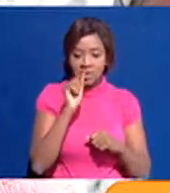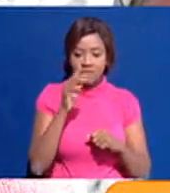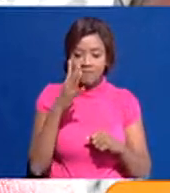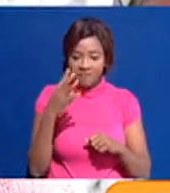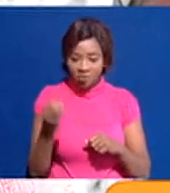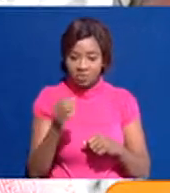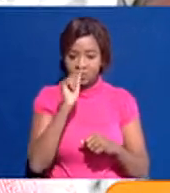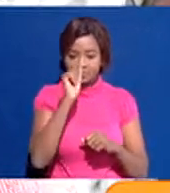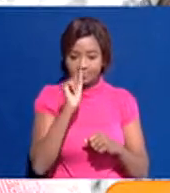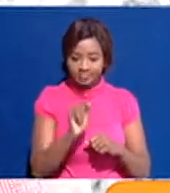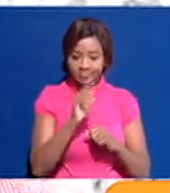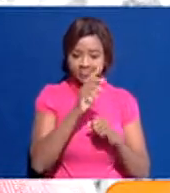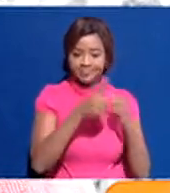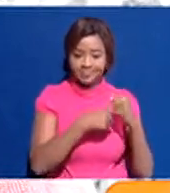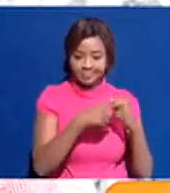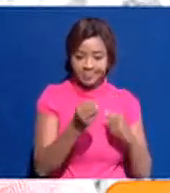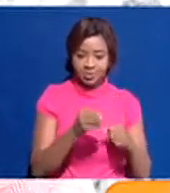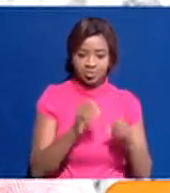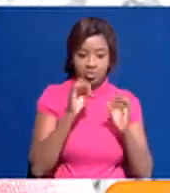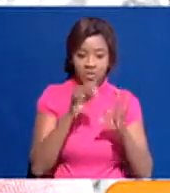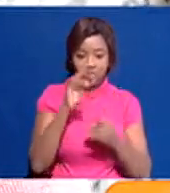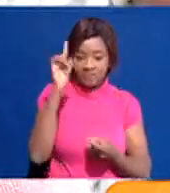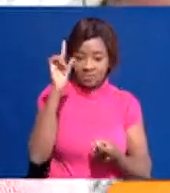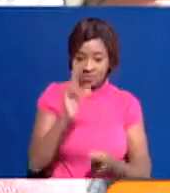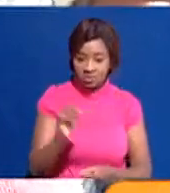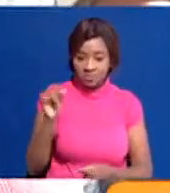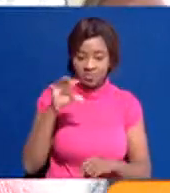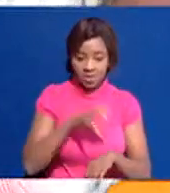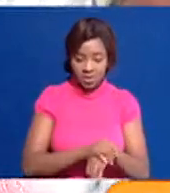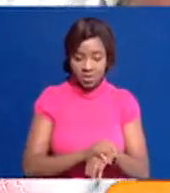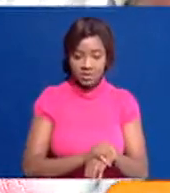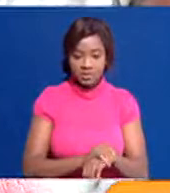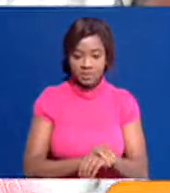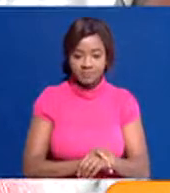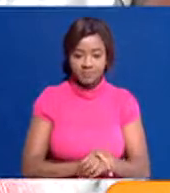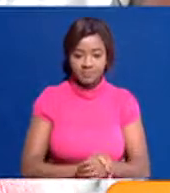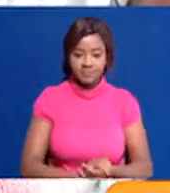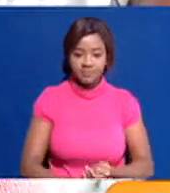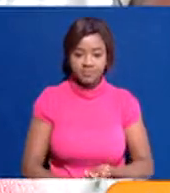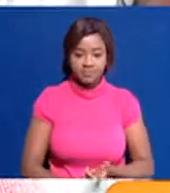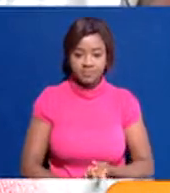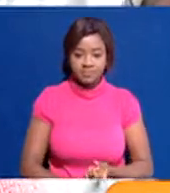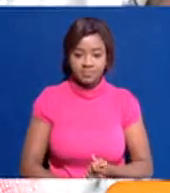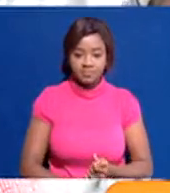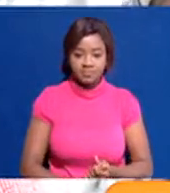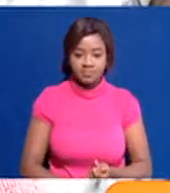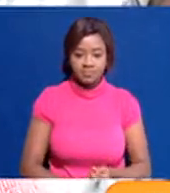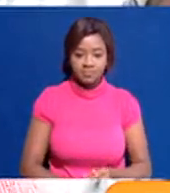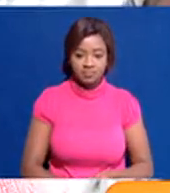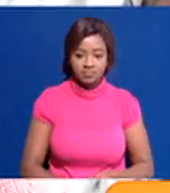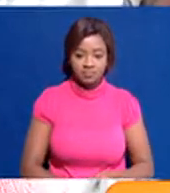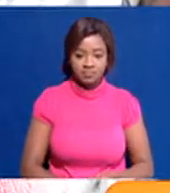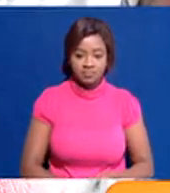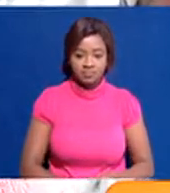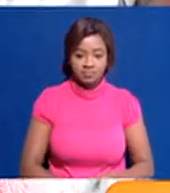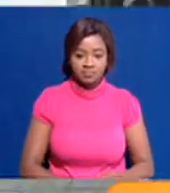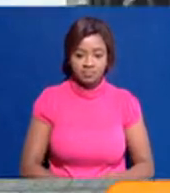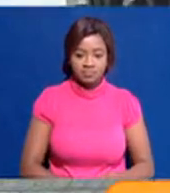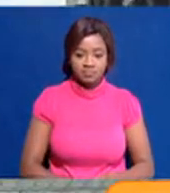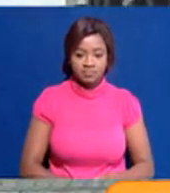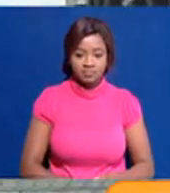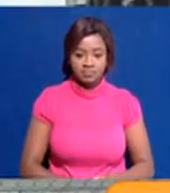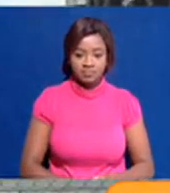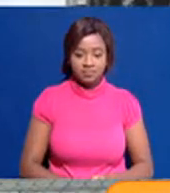long drought. So if we can reduce the fuel charge, which is a pass-through cost to the customer, that will go down.